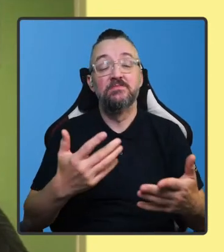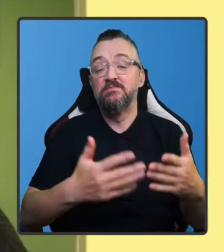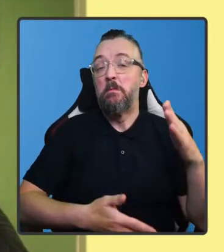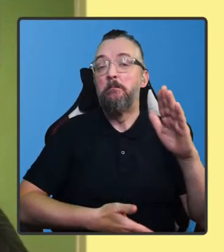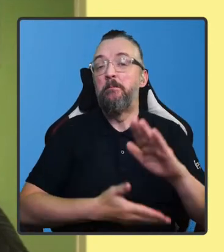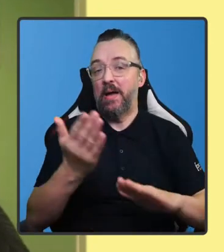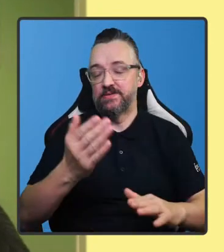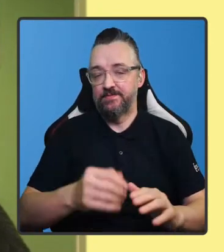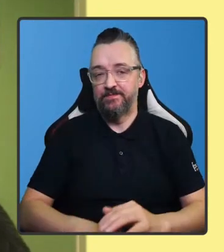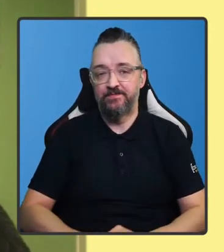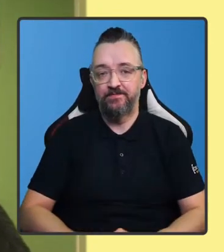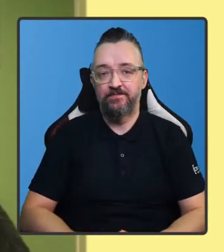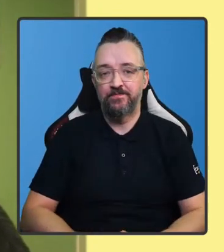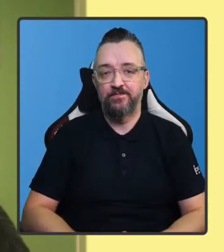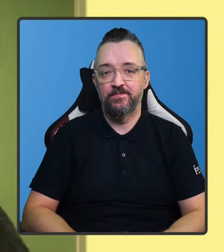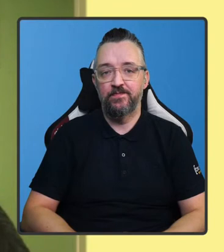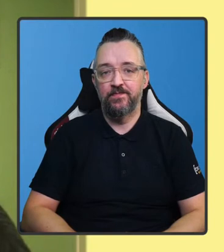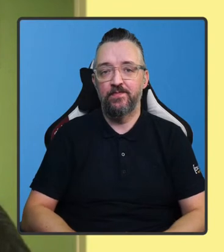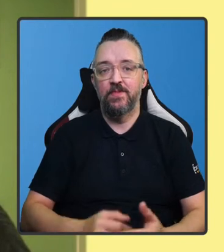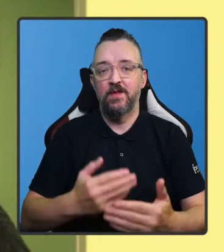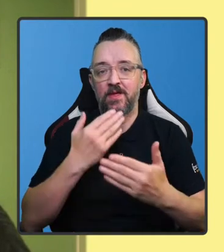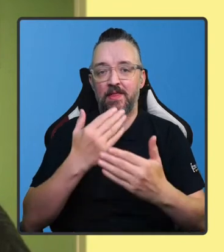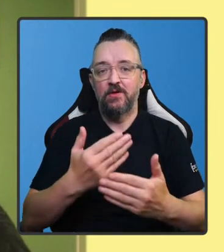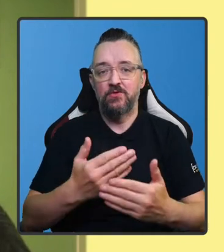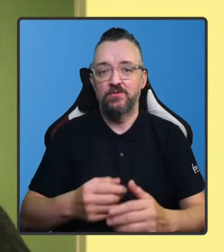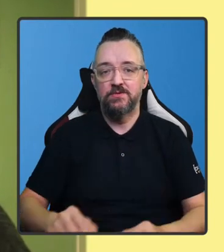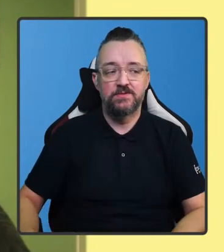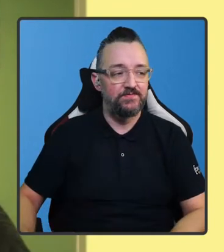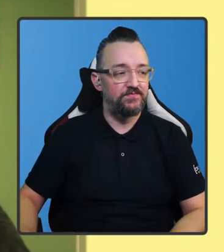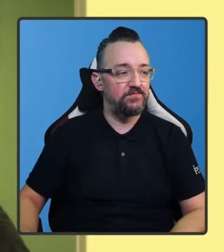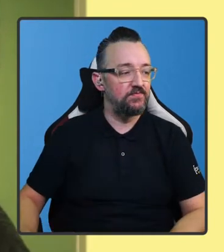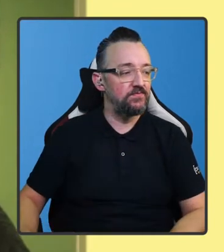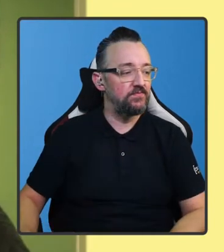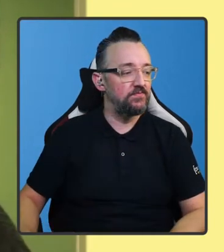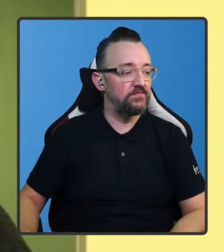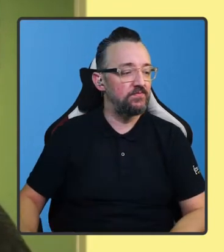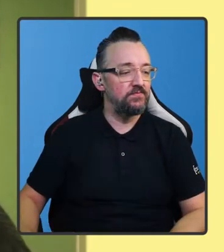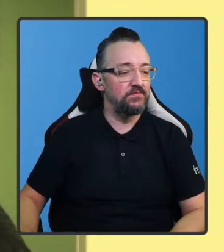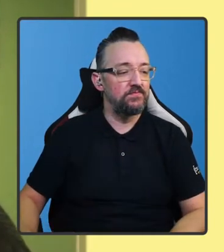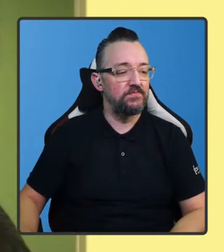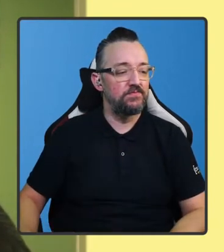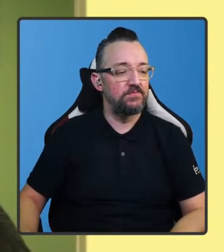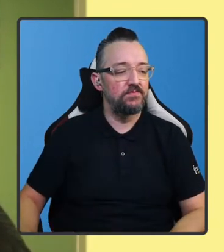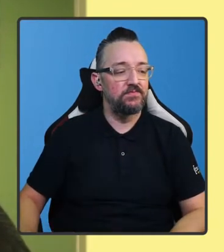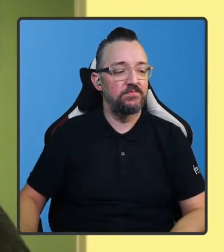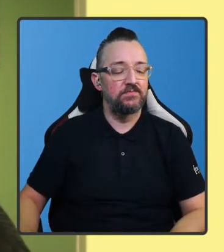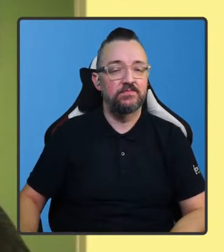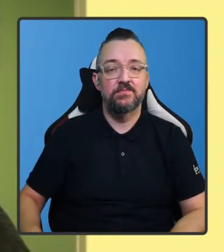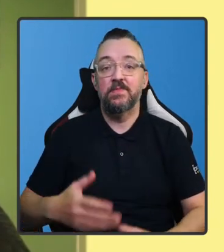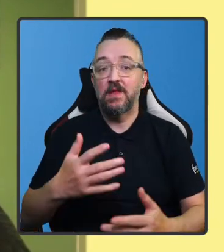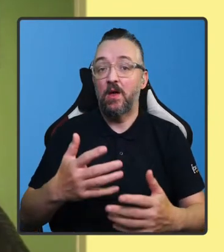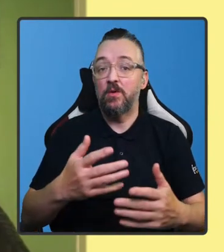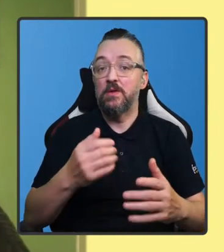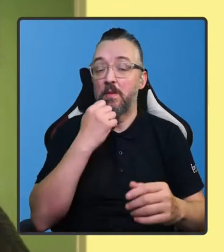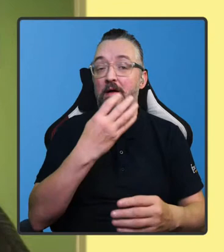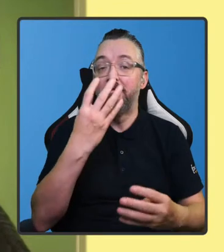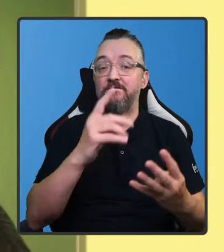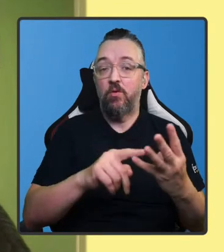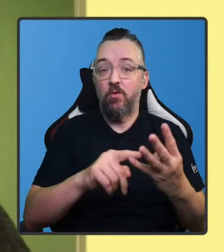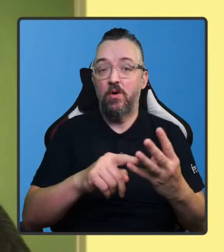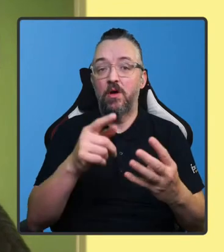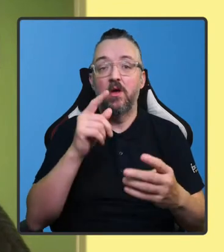overwhelmingly. So, conference, let's move on now to resolution number 4, which is entitled Women's